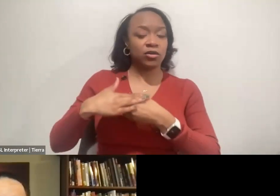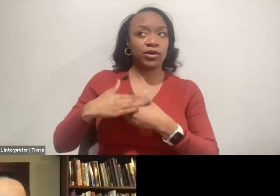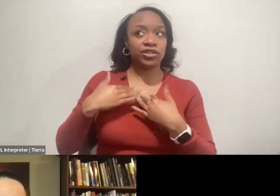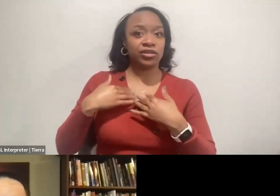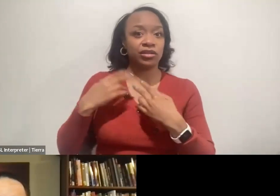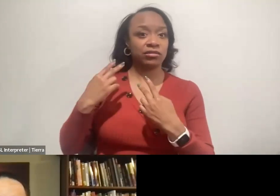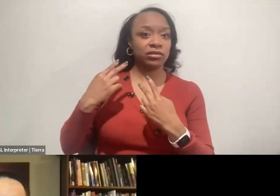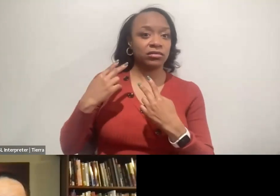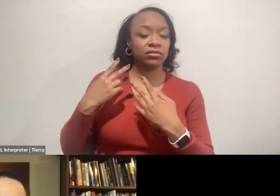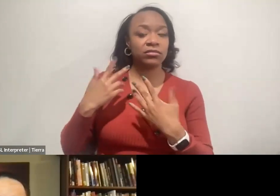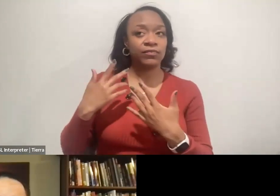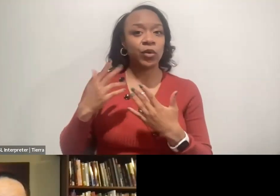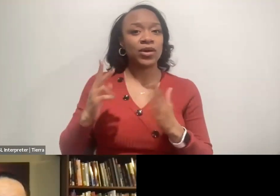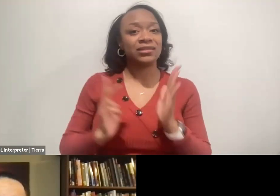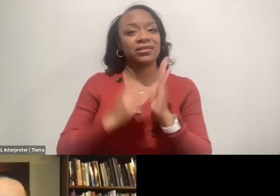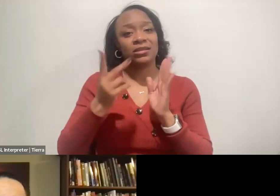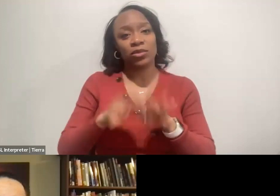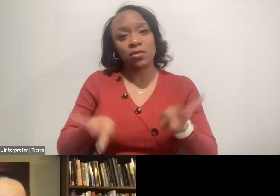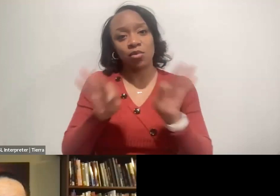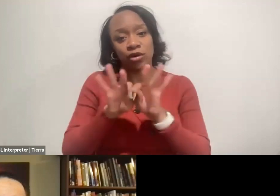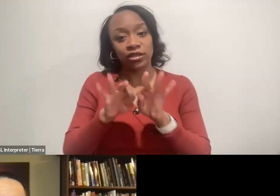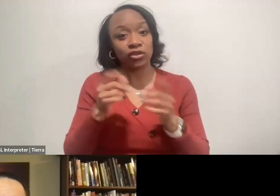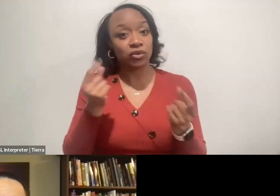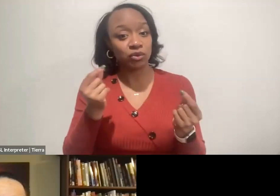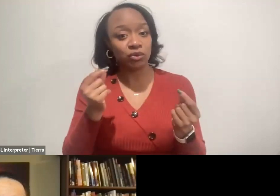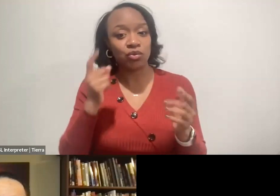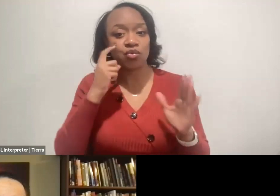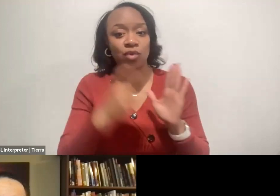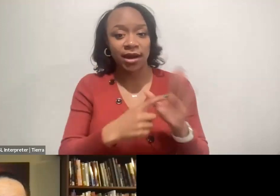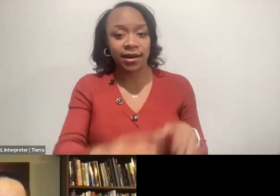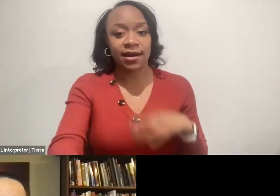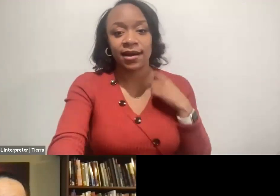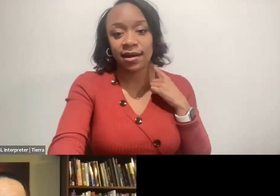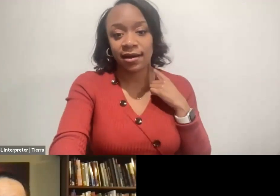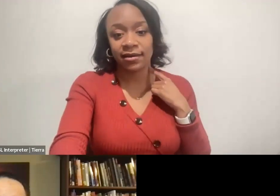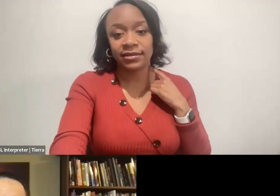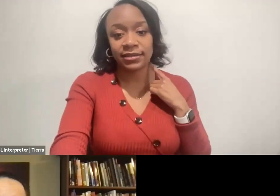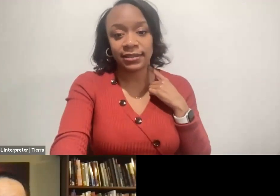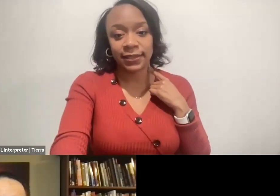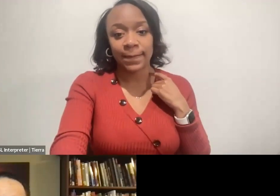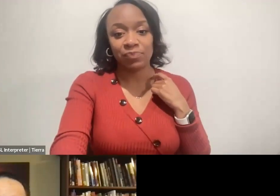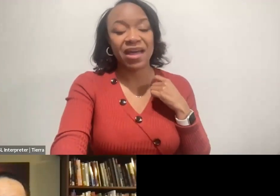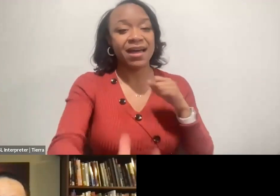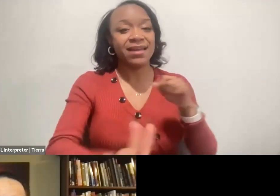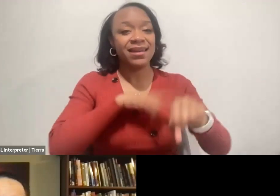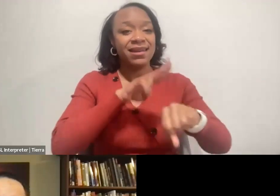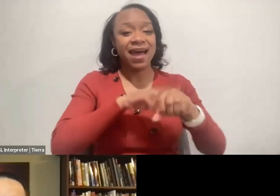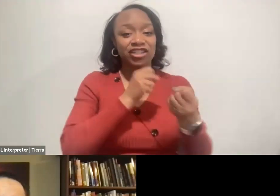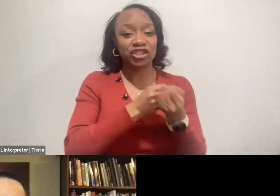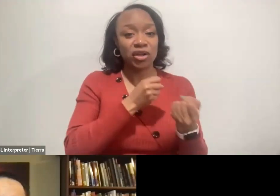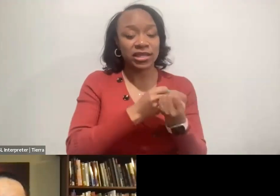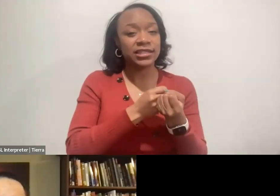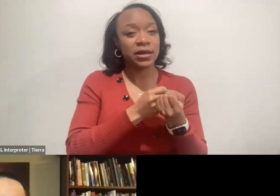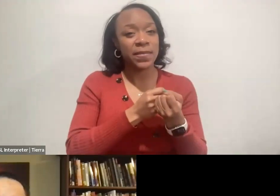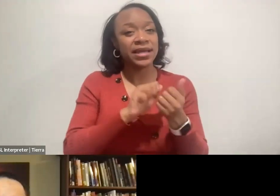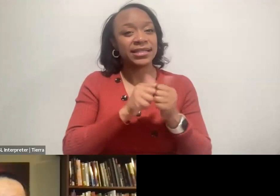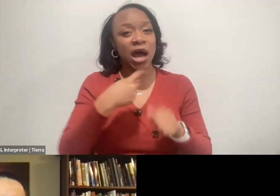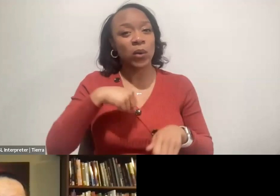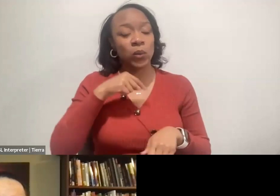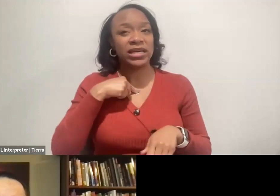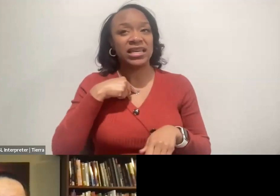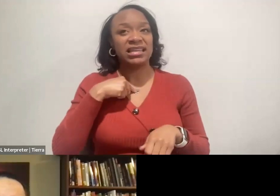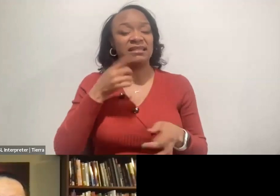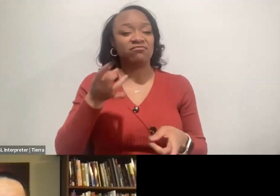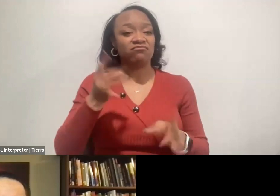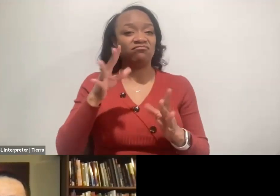doubly important for us to recognize that nationalism is a way of polluting